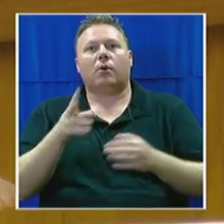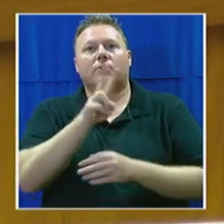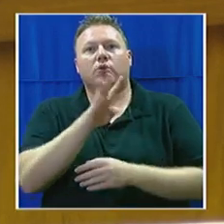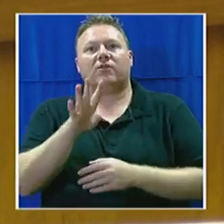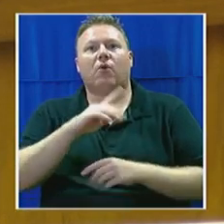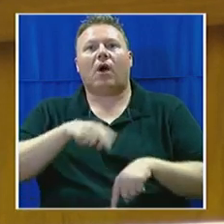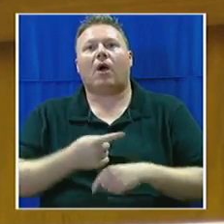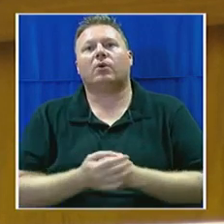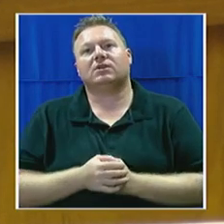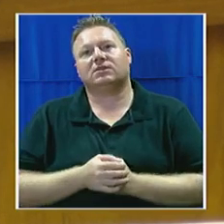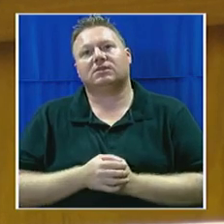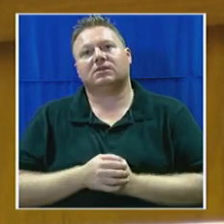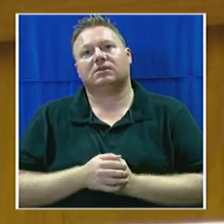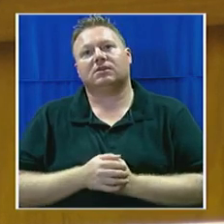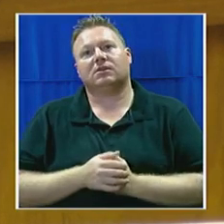hours.